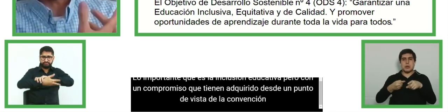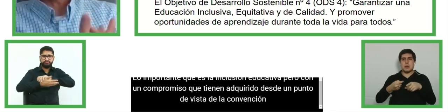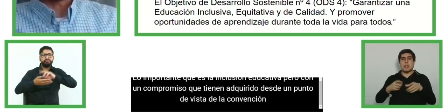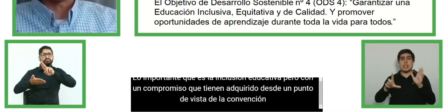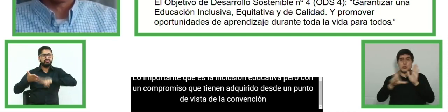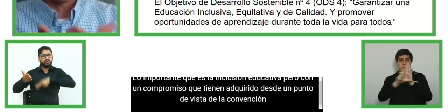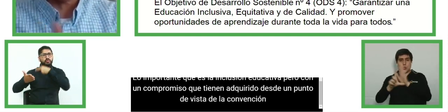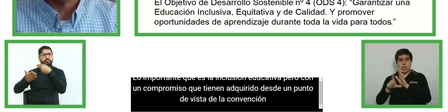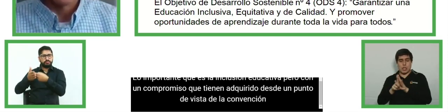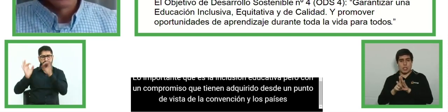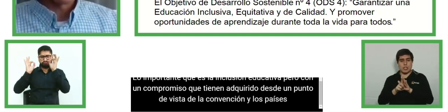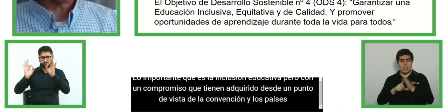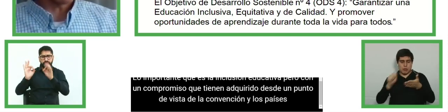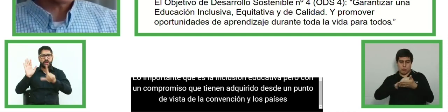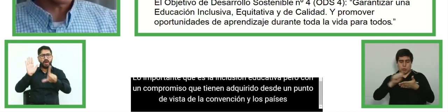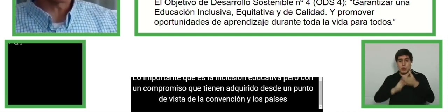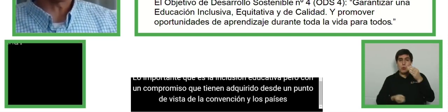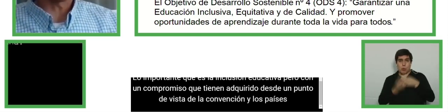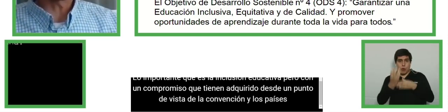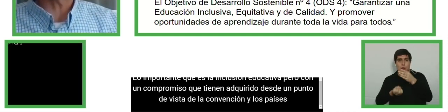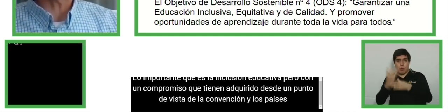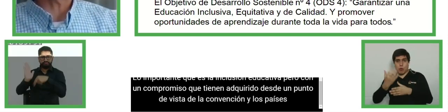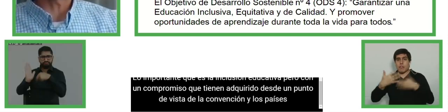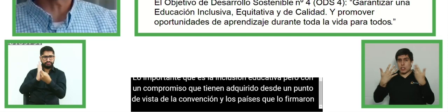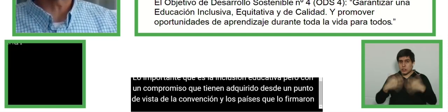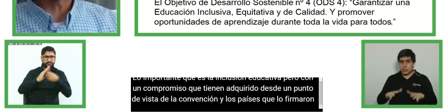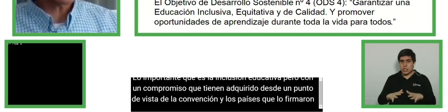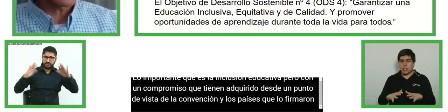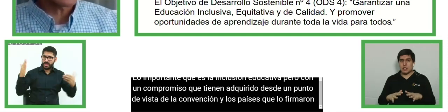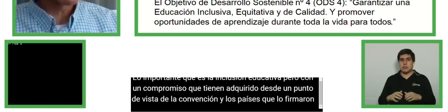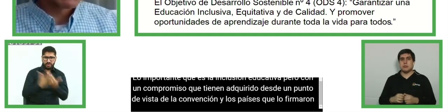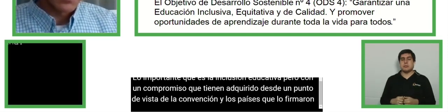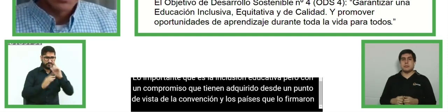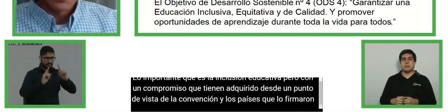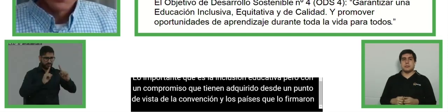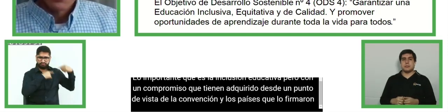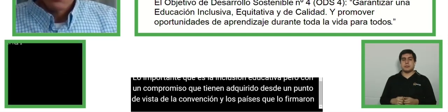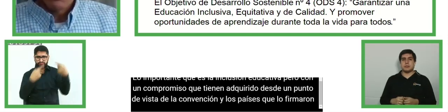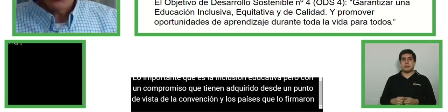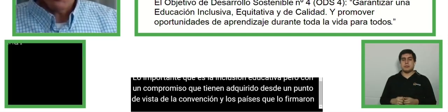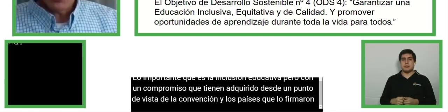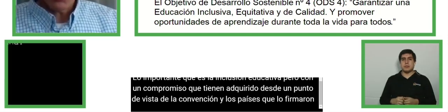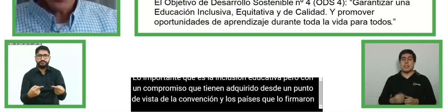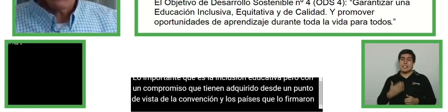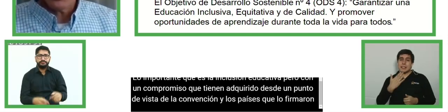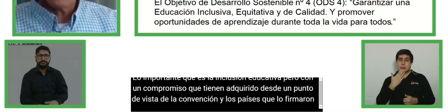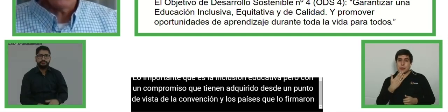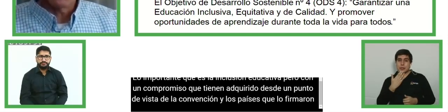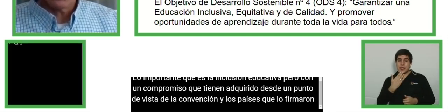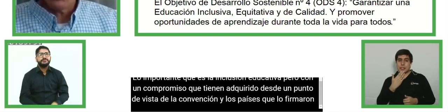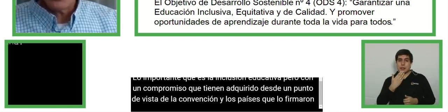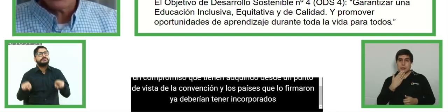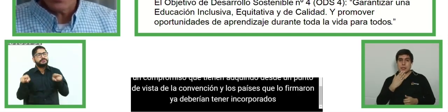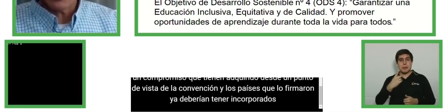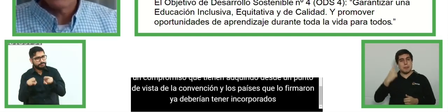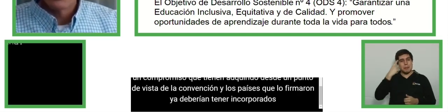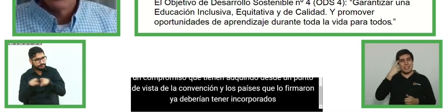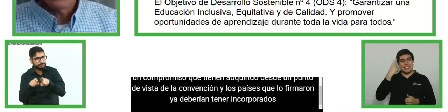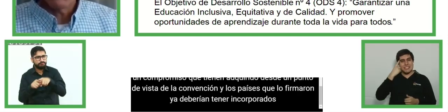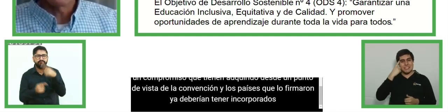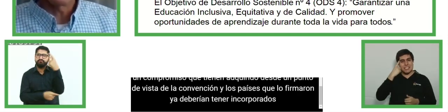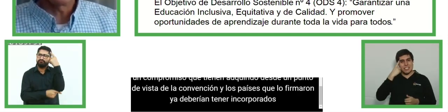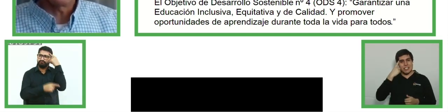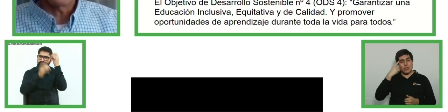incorporated this into their own law corpus, legal corpus, but actually from the point of view